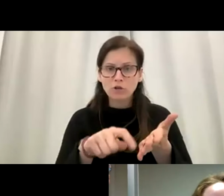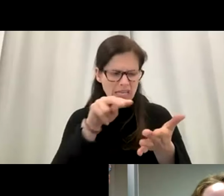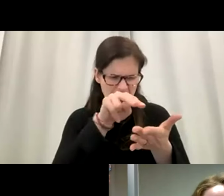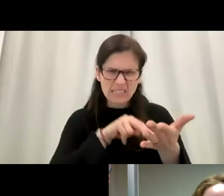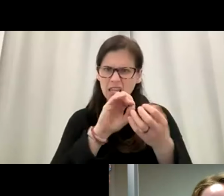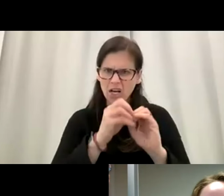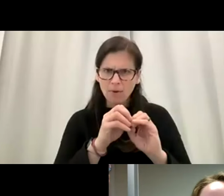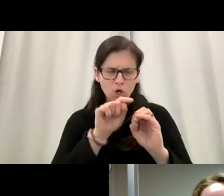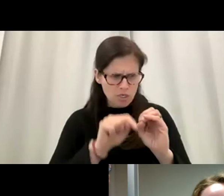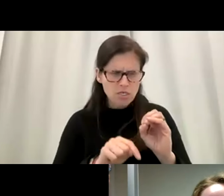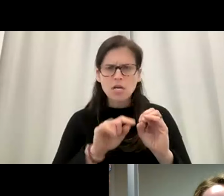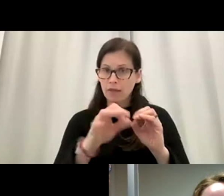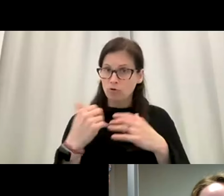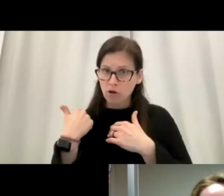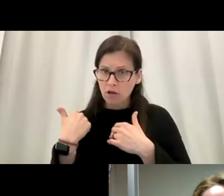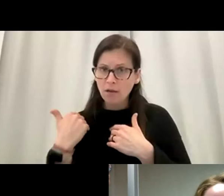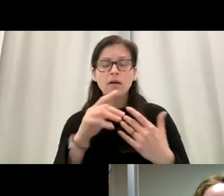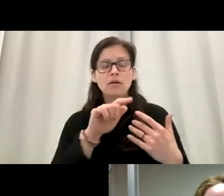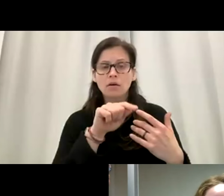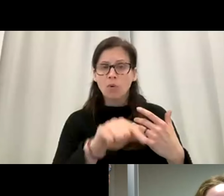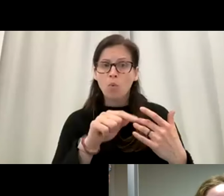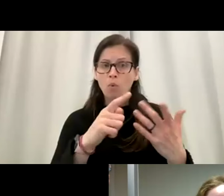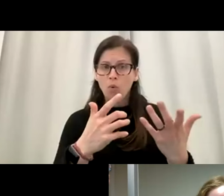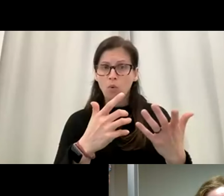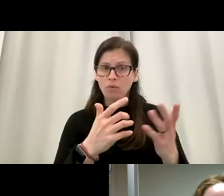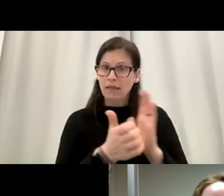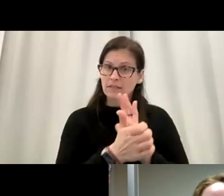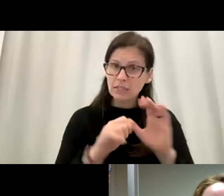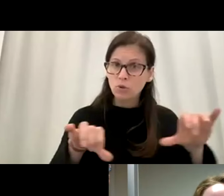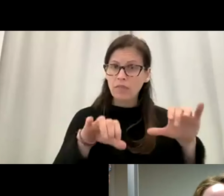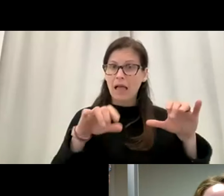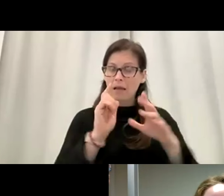numbers, because that's what their job is and that's what they have capacity in that moment to do.